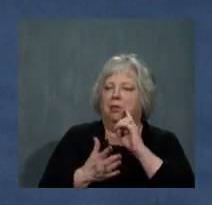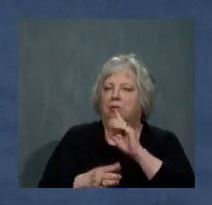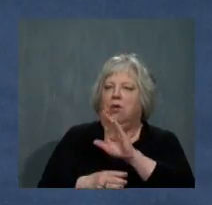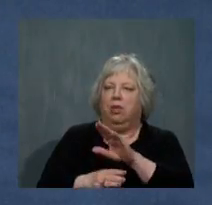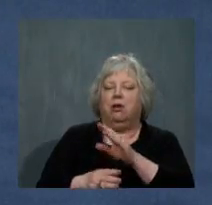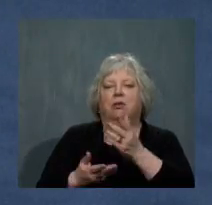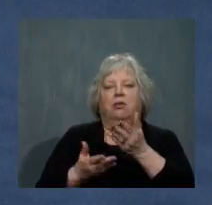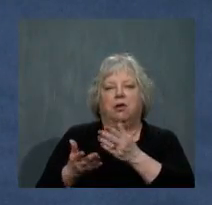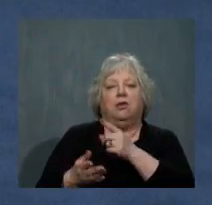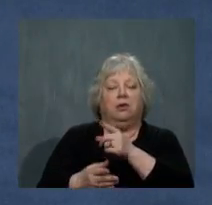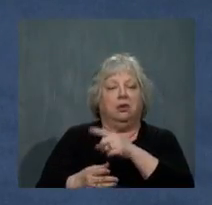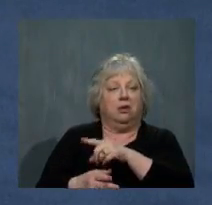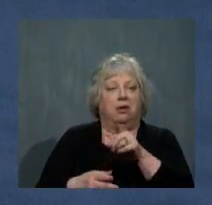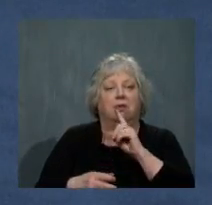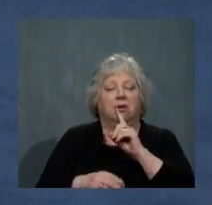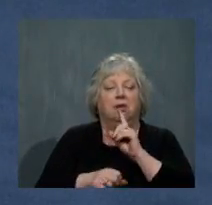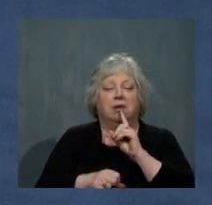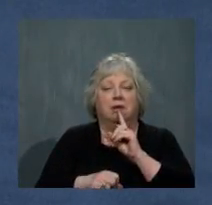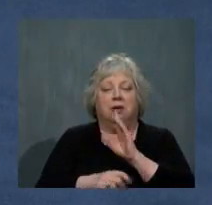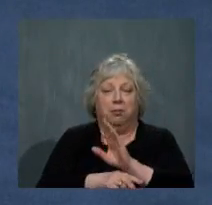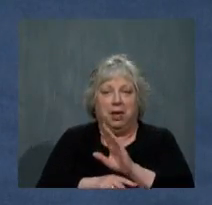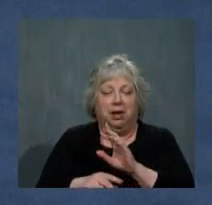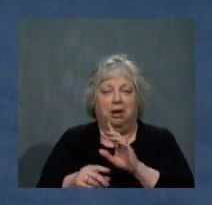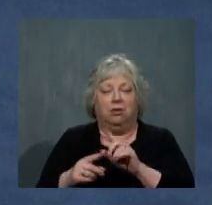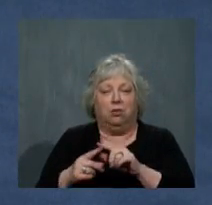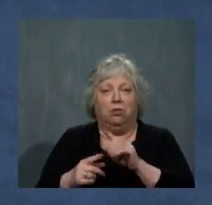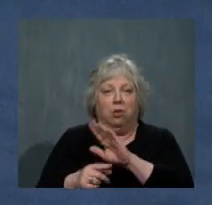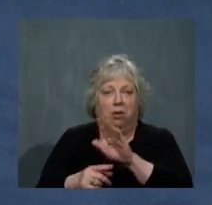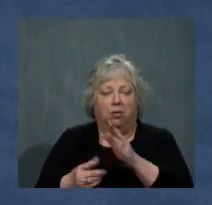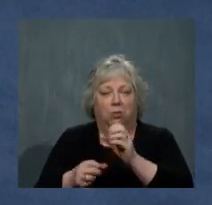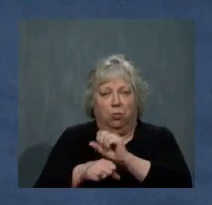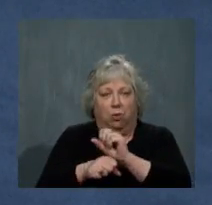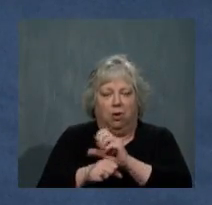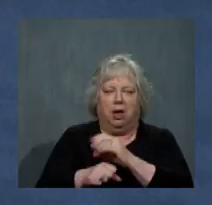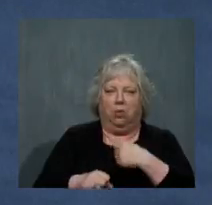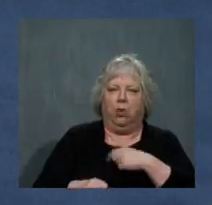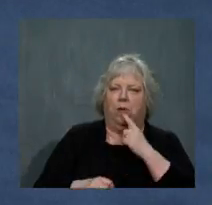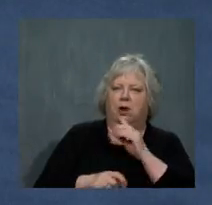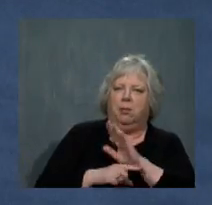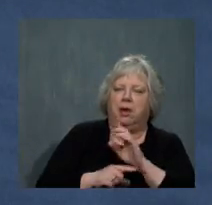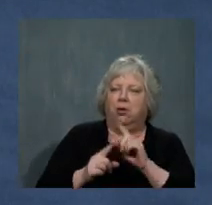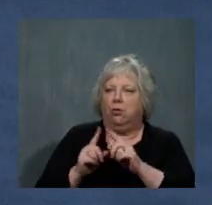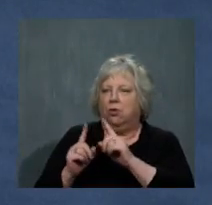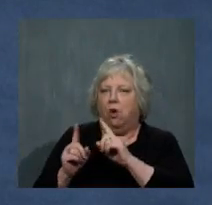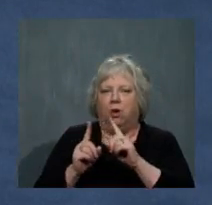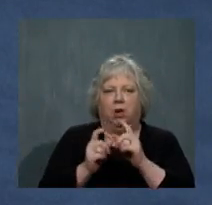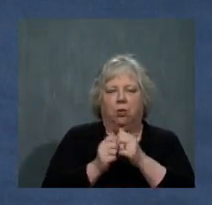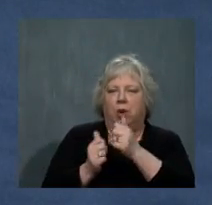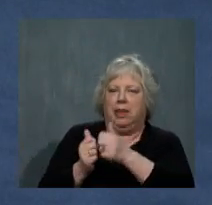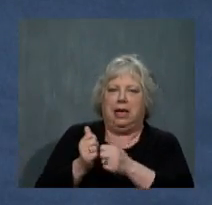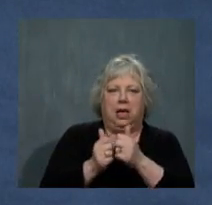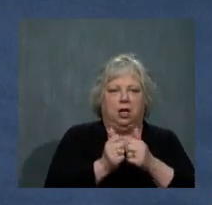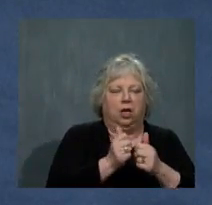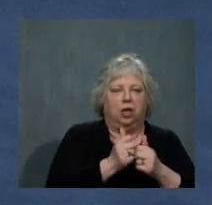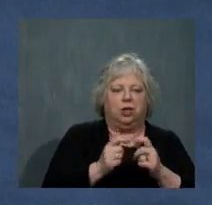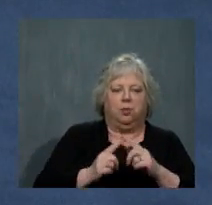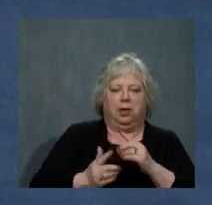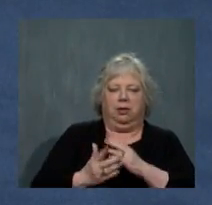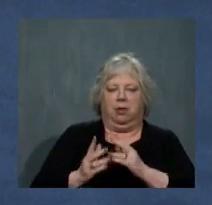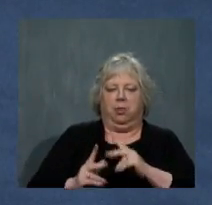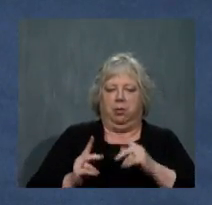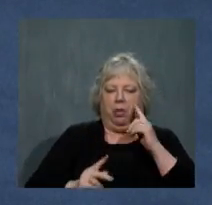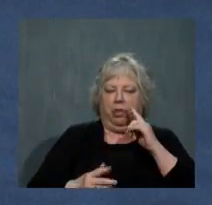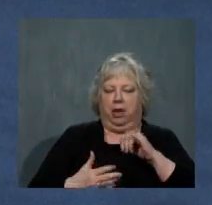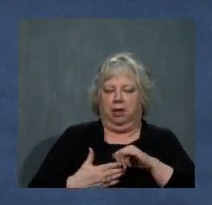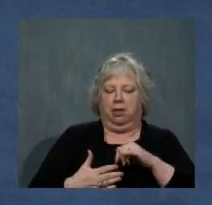committed to talking to each and every one of them. But, you know, some people have positioned us as anything